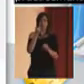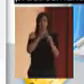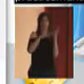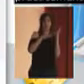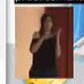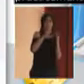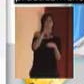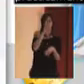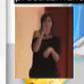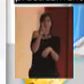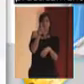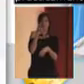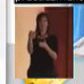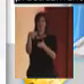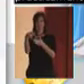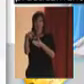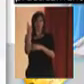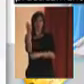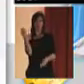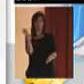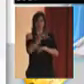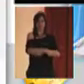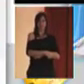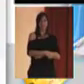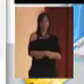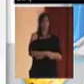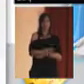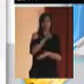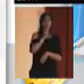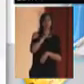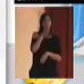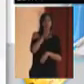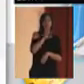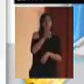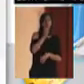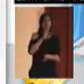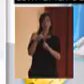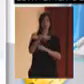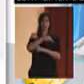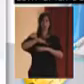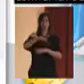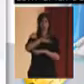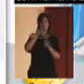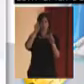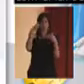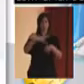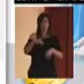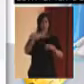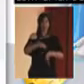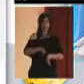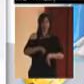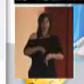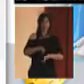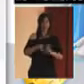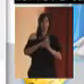And and also they're very expensive. You know, a barcode reader is more expensive than a computer. So it's difficult to have in a